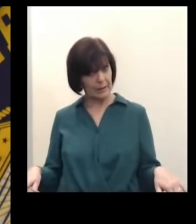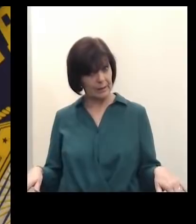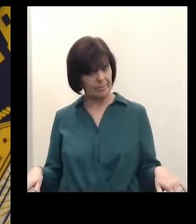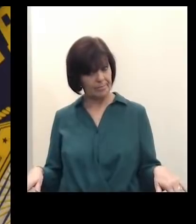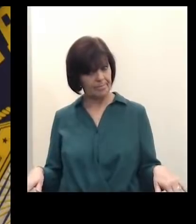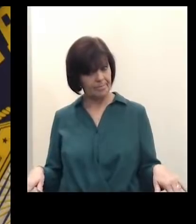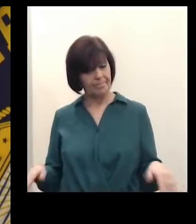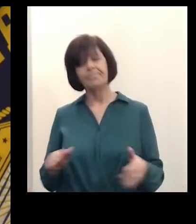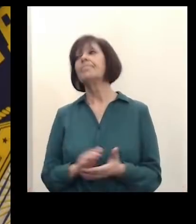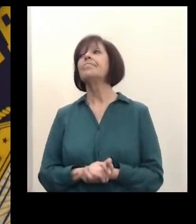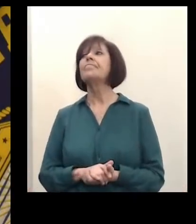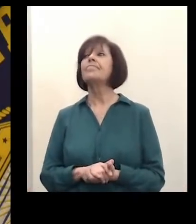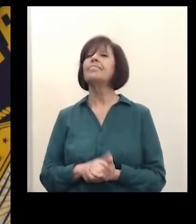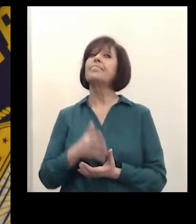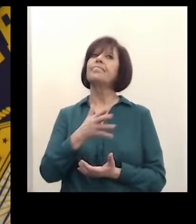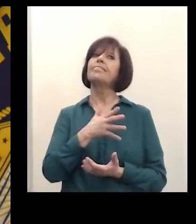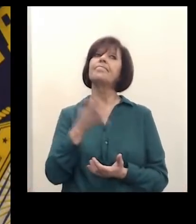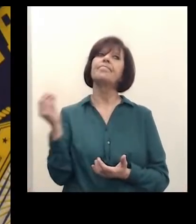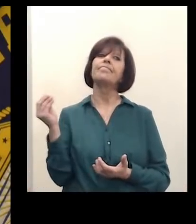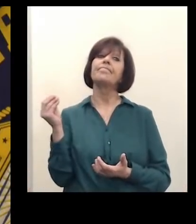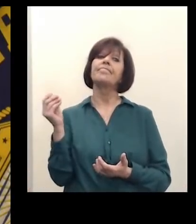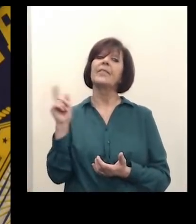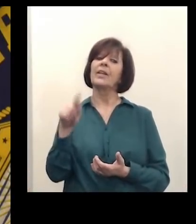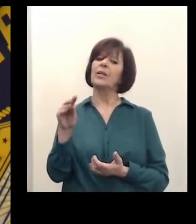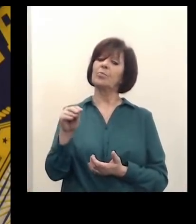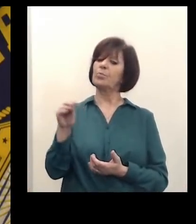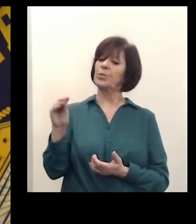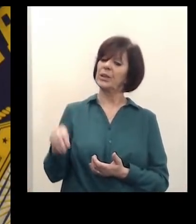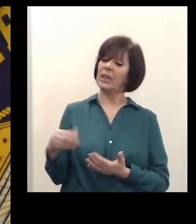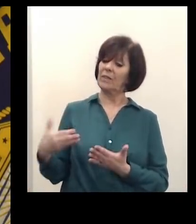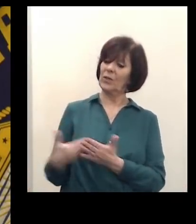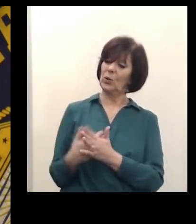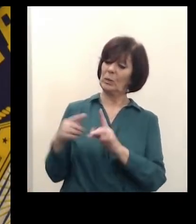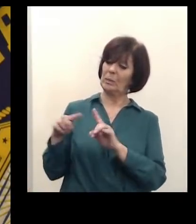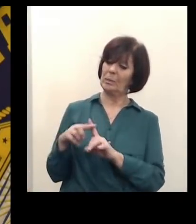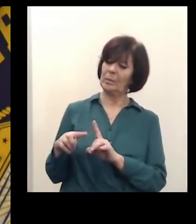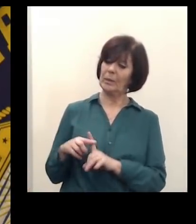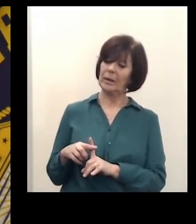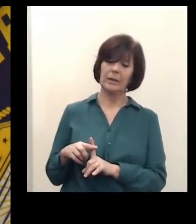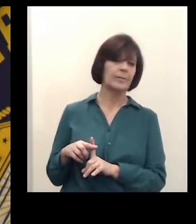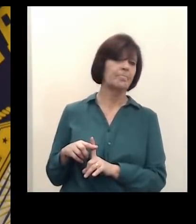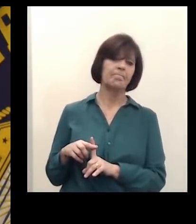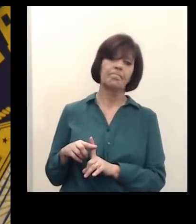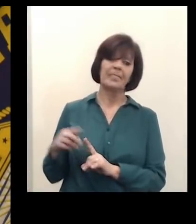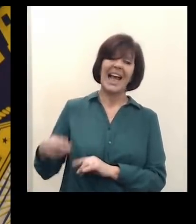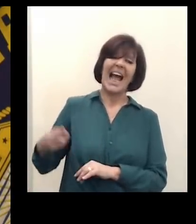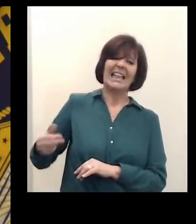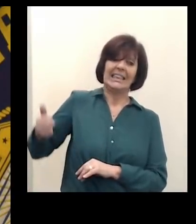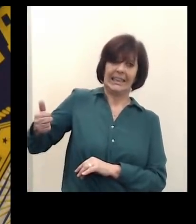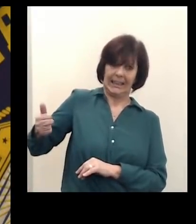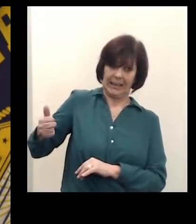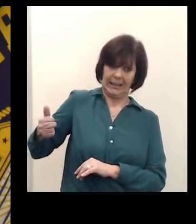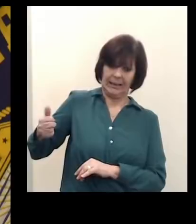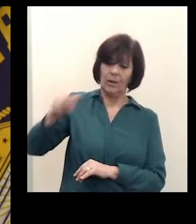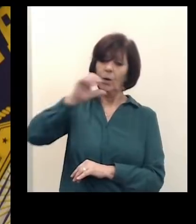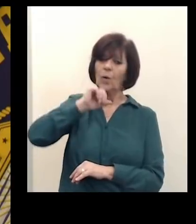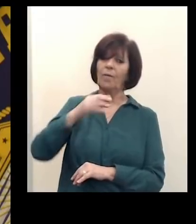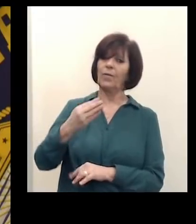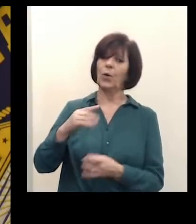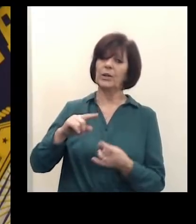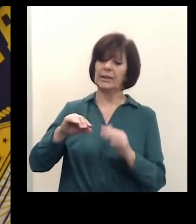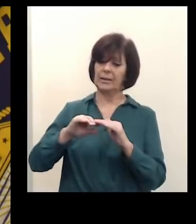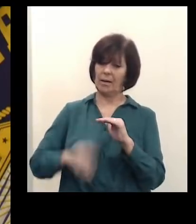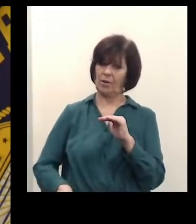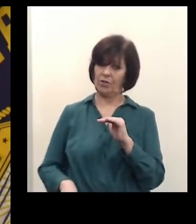county, and the percentage rate of new cases as a positivity rate was highest in the ages of 14 and under in this